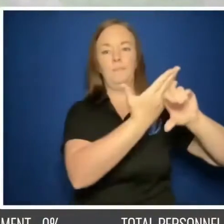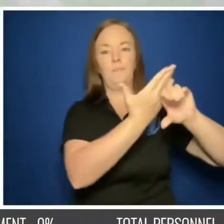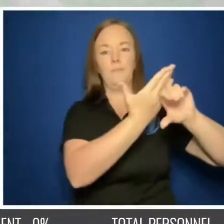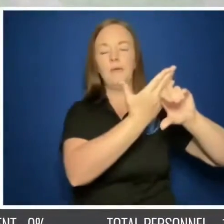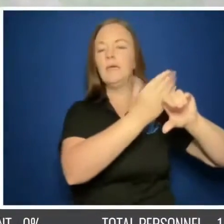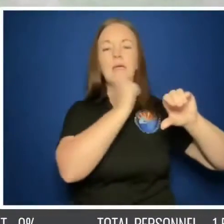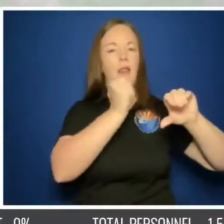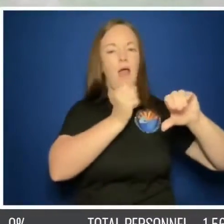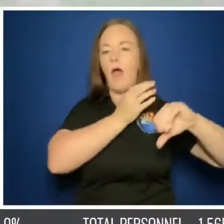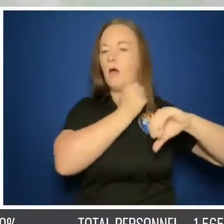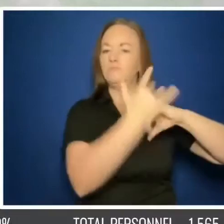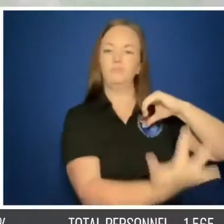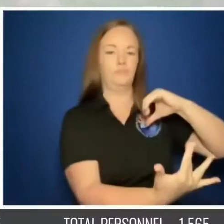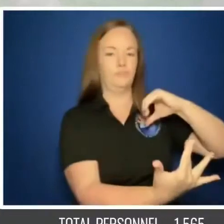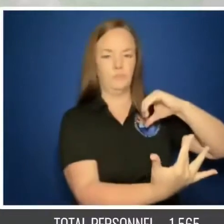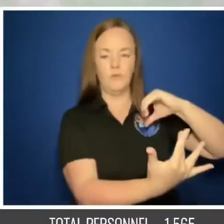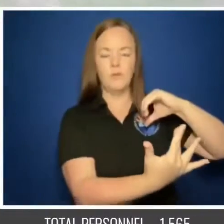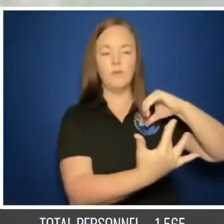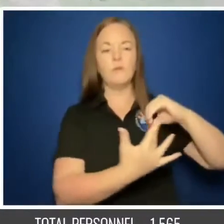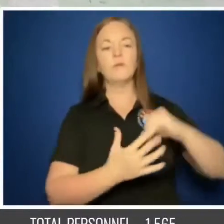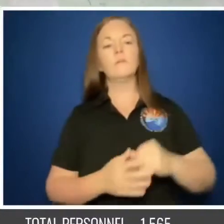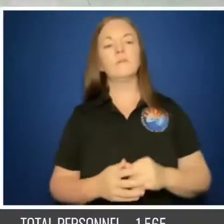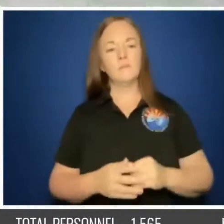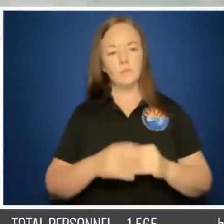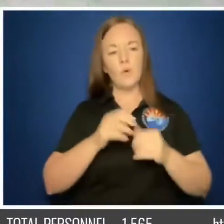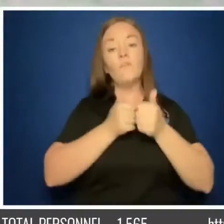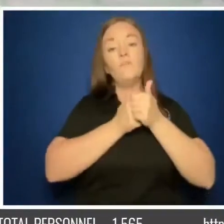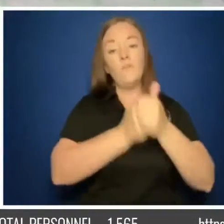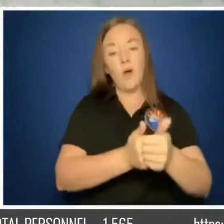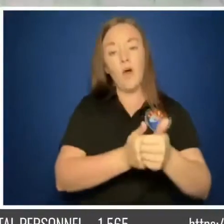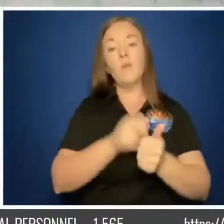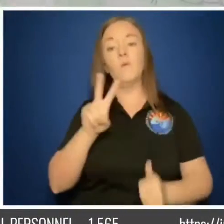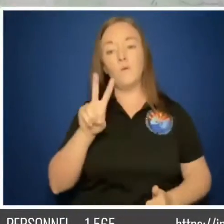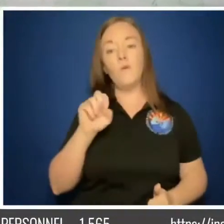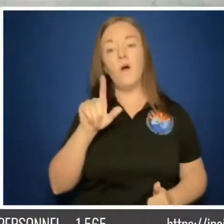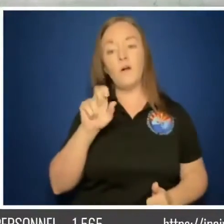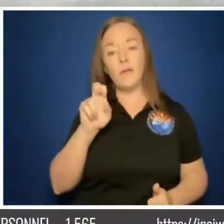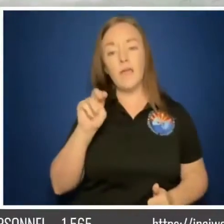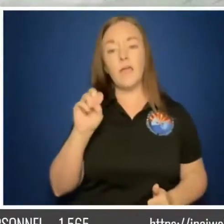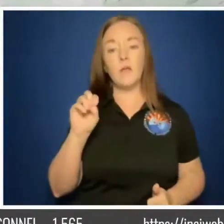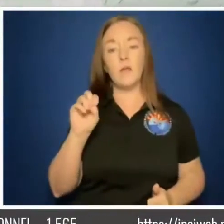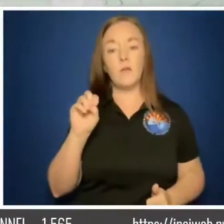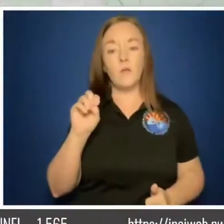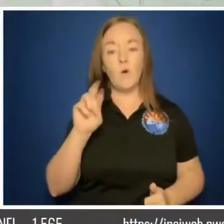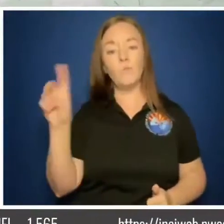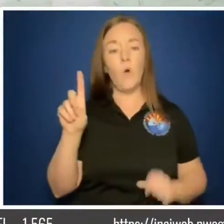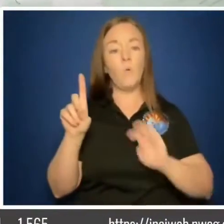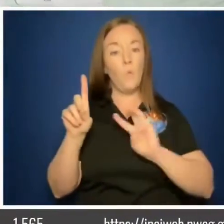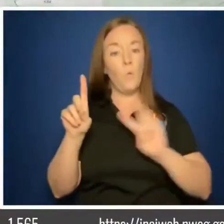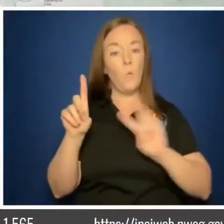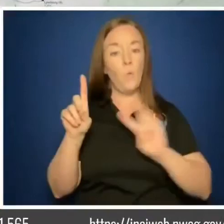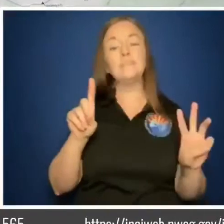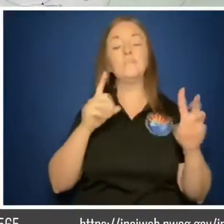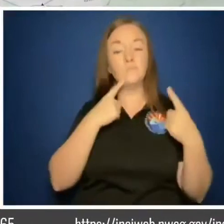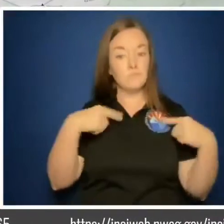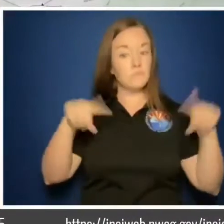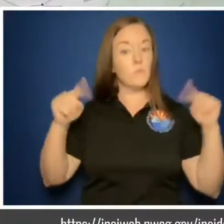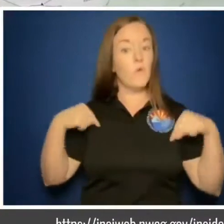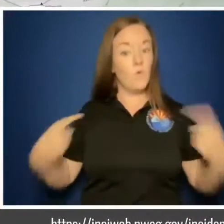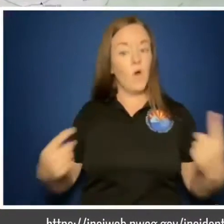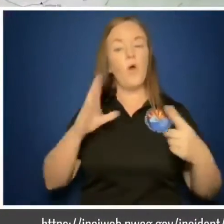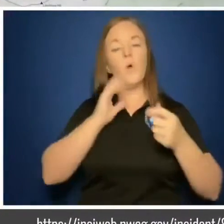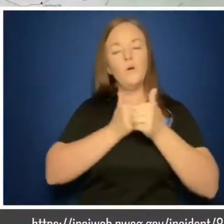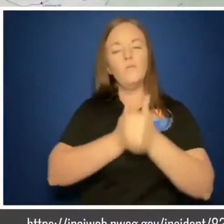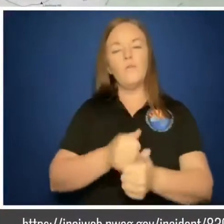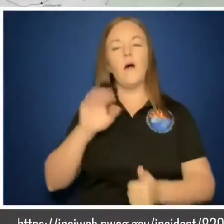able to come out towards the west along the Volcano Road, and they're looking at coming off towards Buckeye Point back into the American River. They're